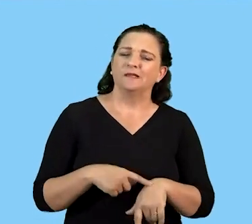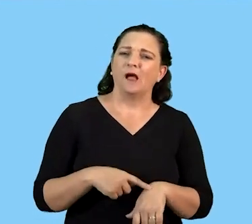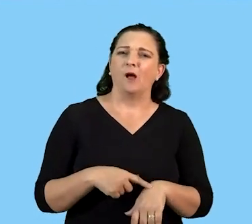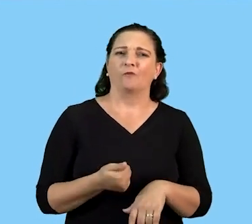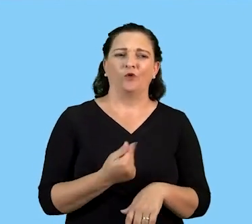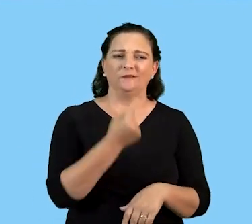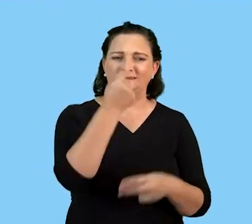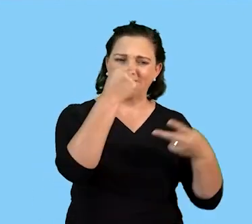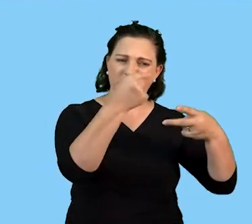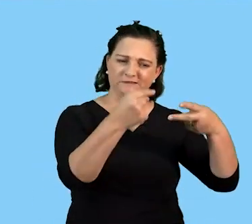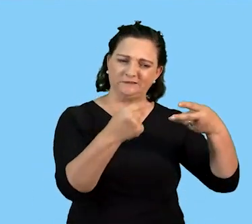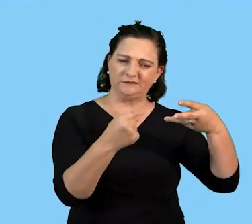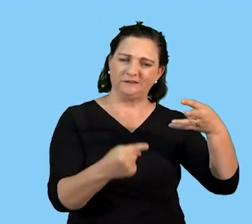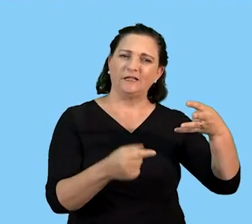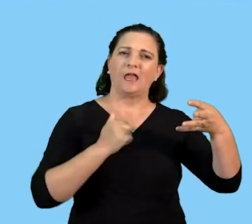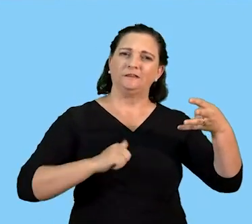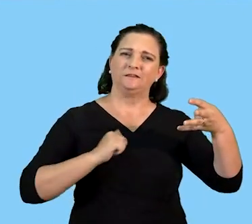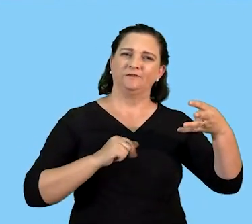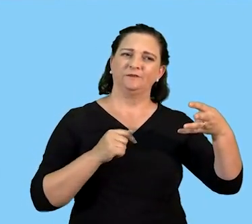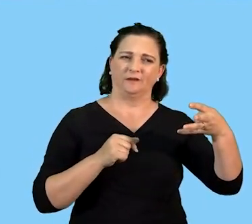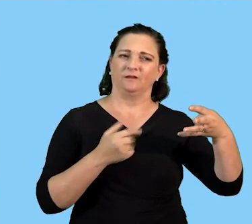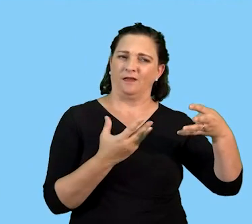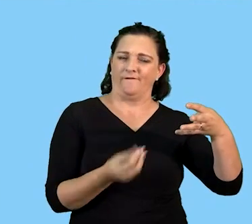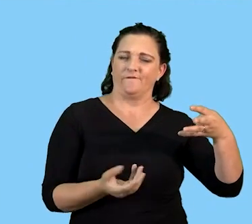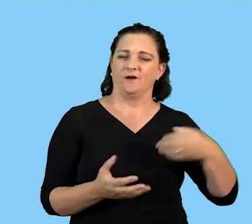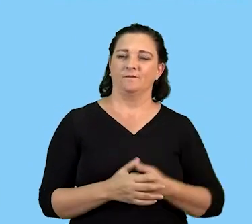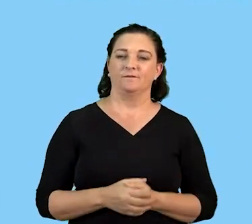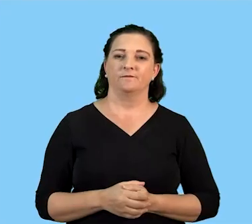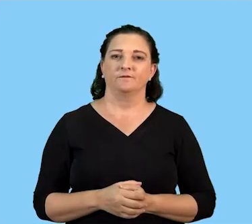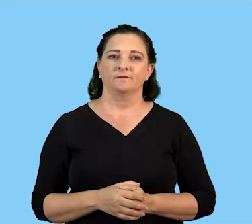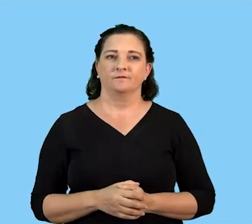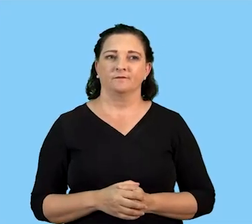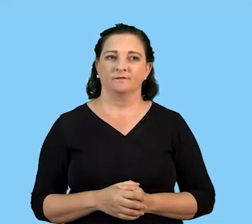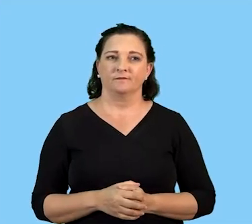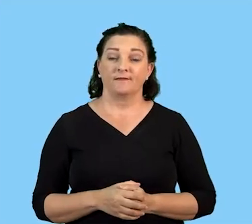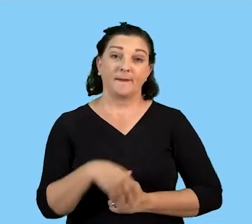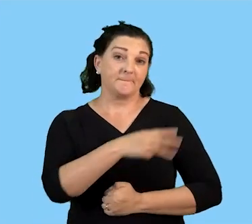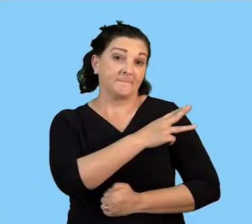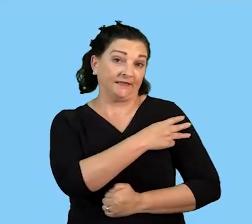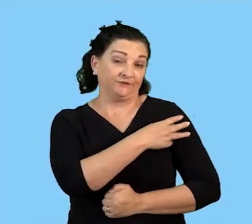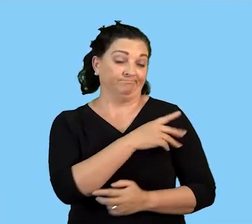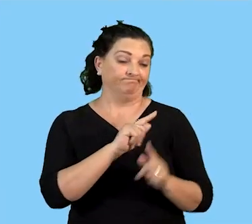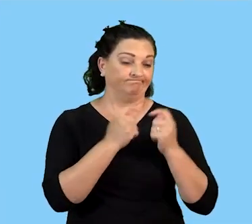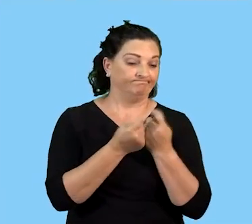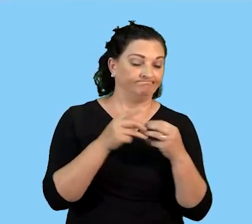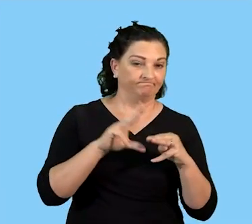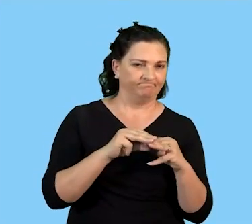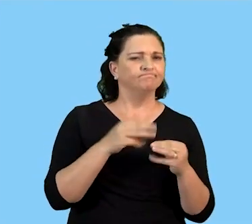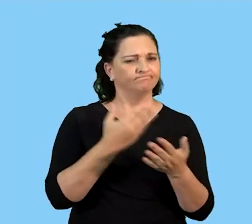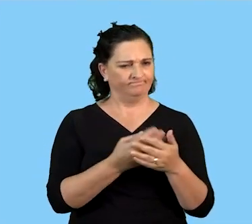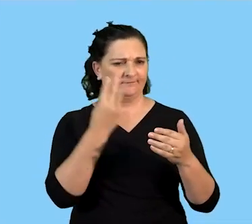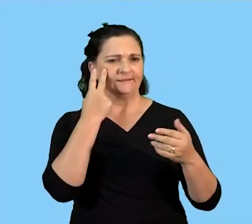is allocated for each activity that has to be performed. Managers and team members can see